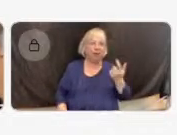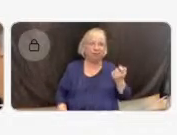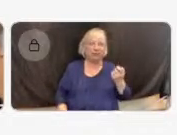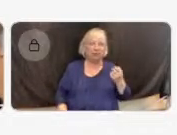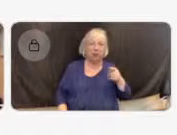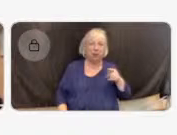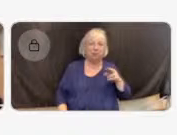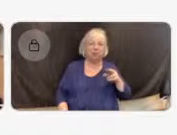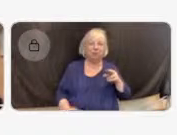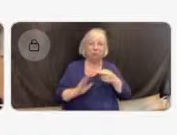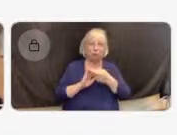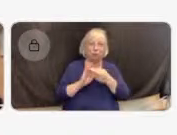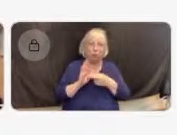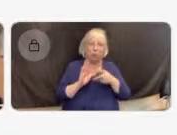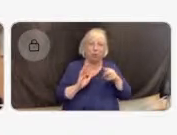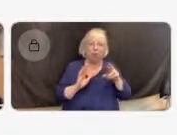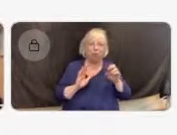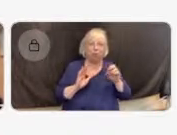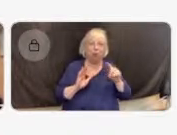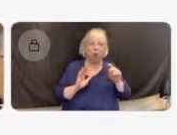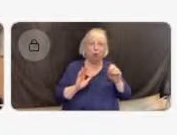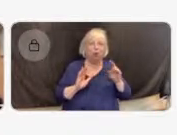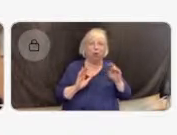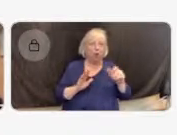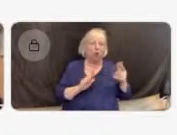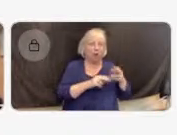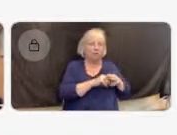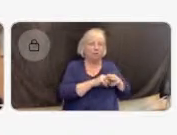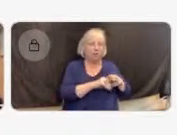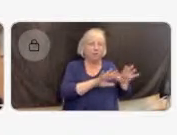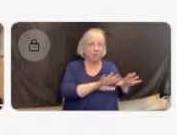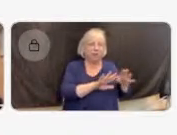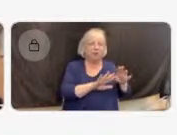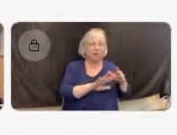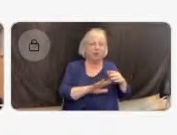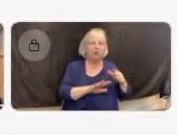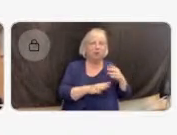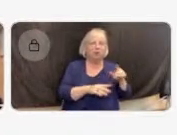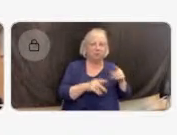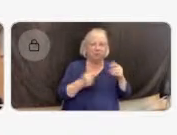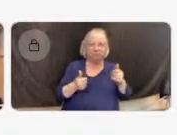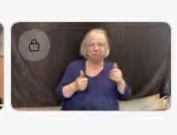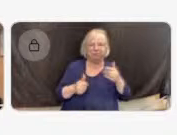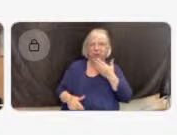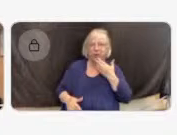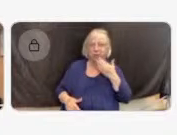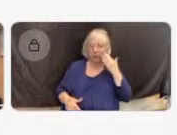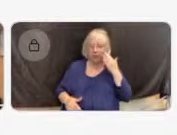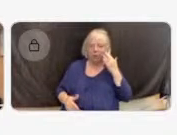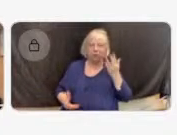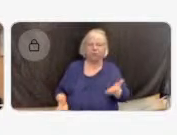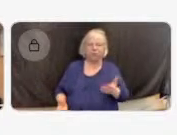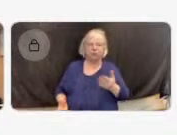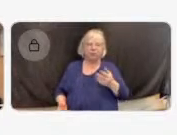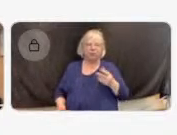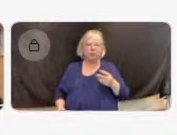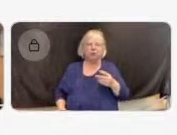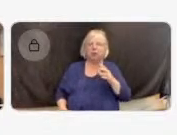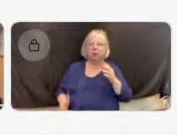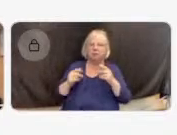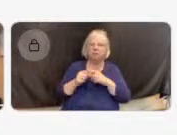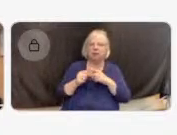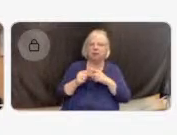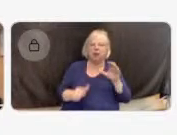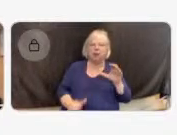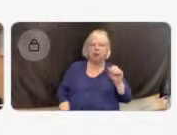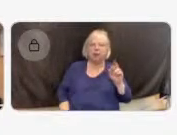so you can. I understand. You can have a seat. We're good. Thank you. We note it. All right. So Carolyn